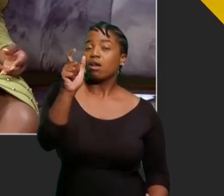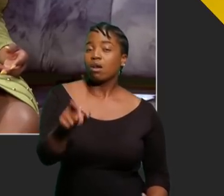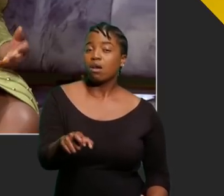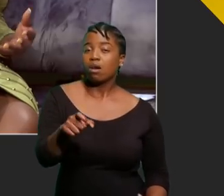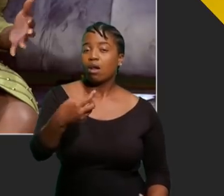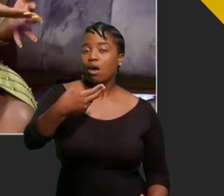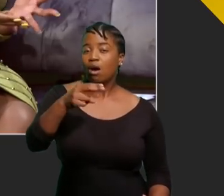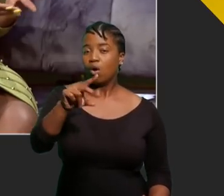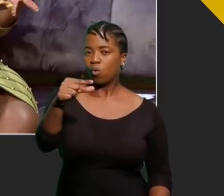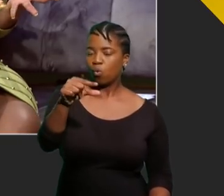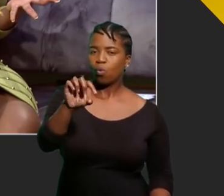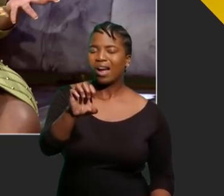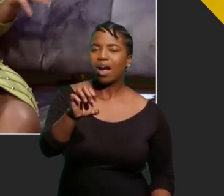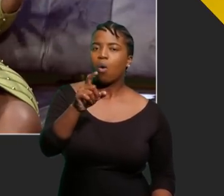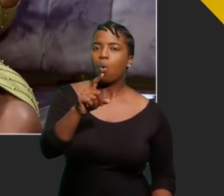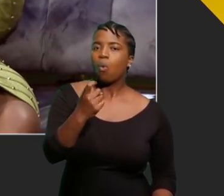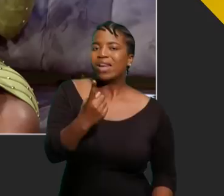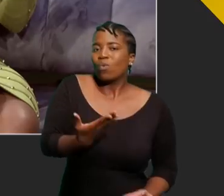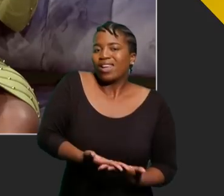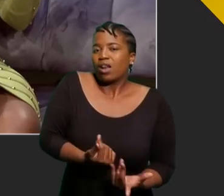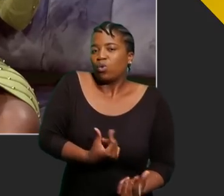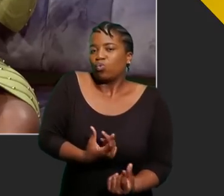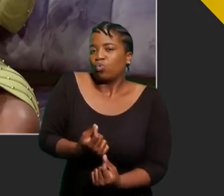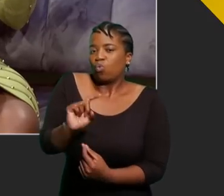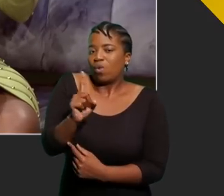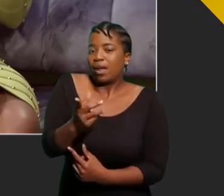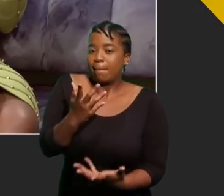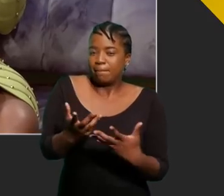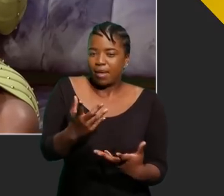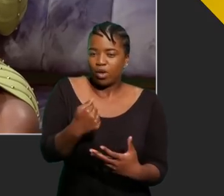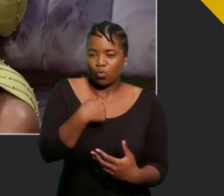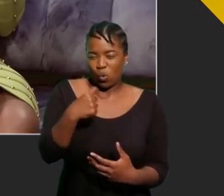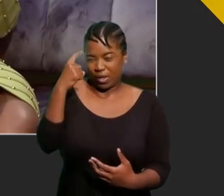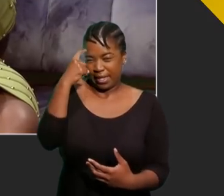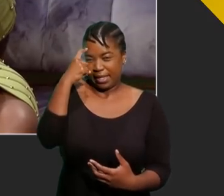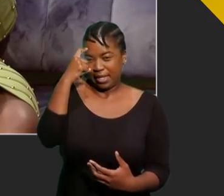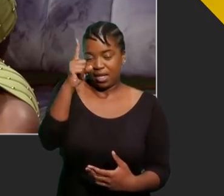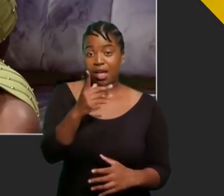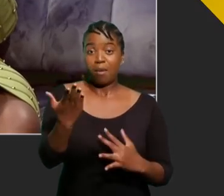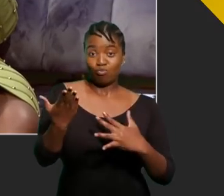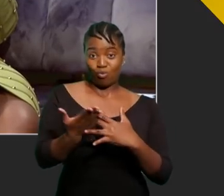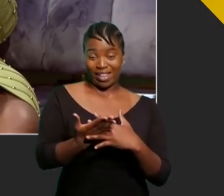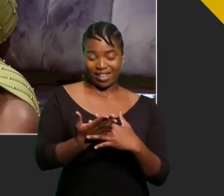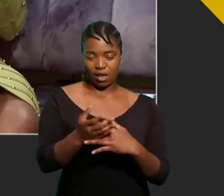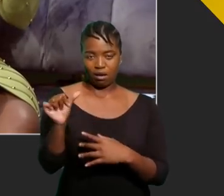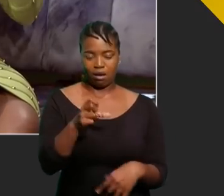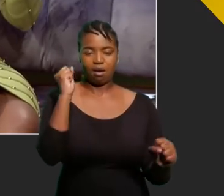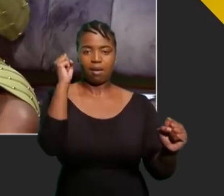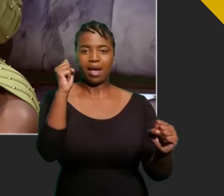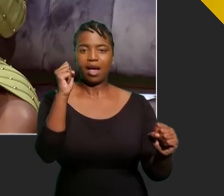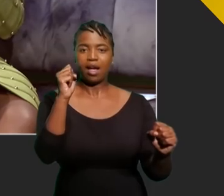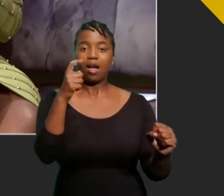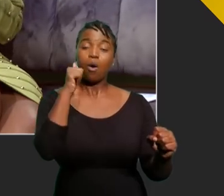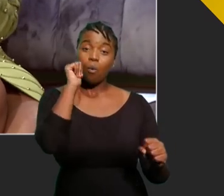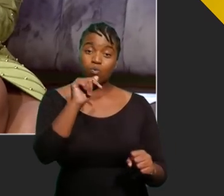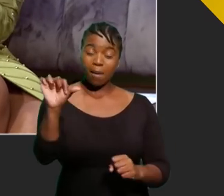Hendrik. What can we do? And I think maybe we're going to go to a quick ad break, Papa Chungne. But when we